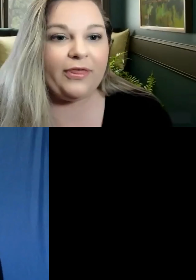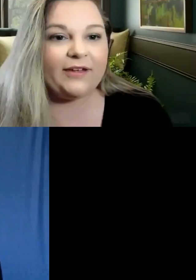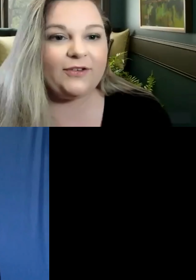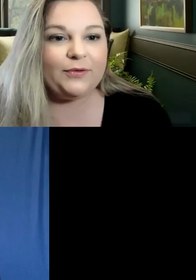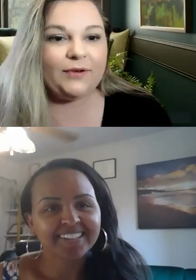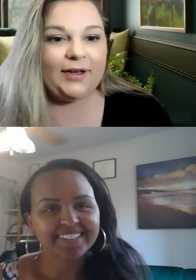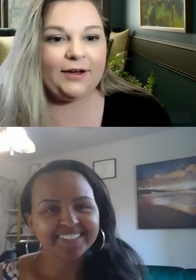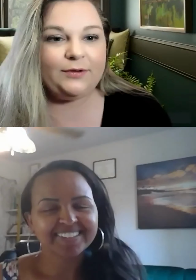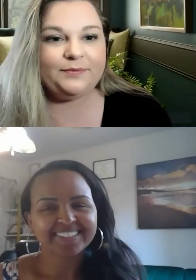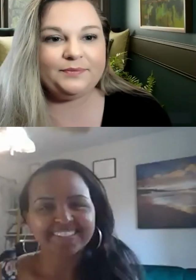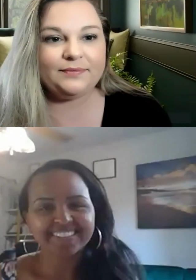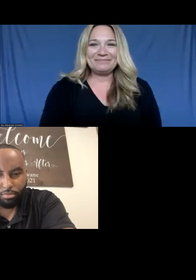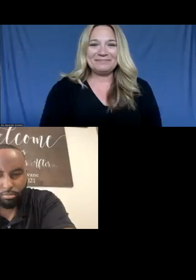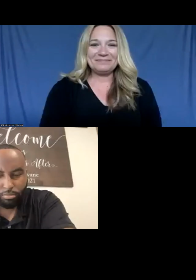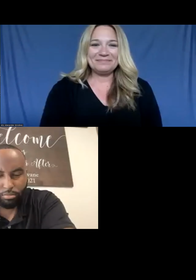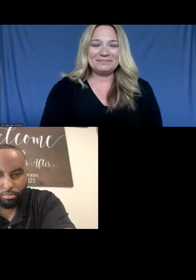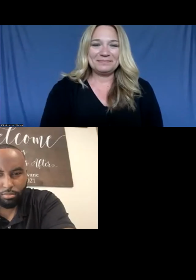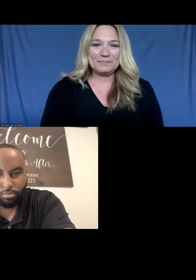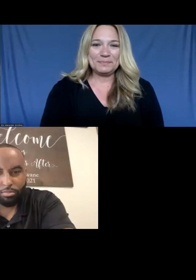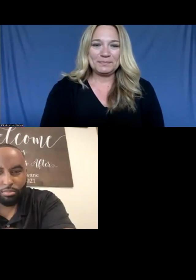I'll help with it too. There we go.